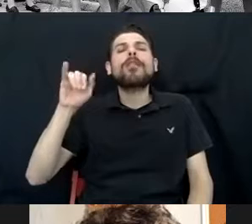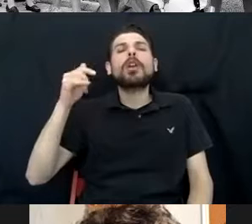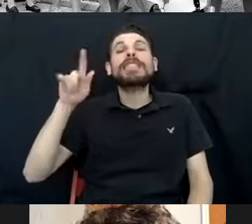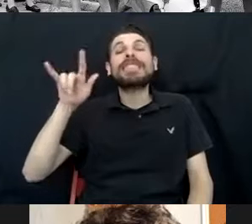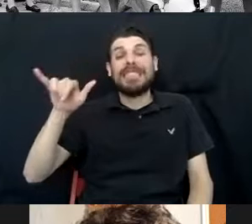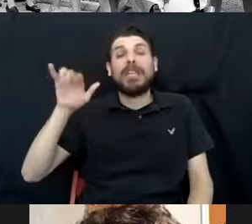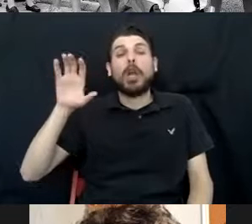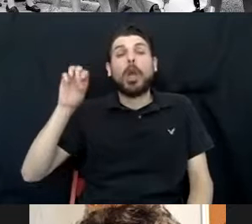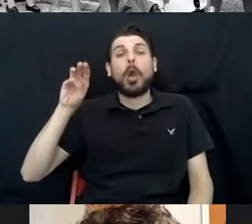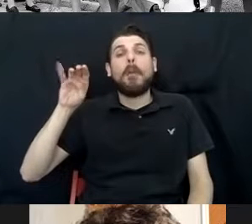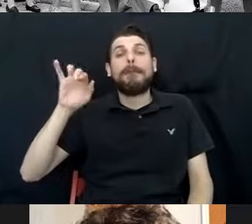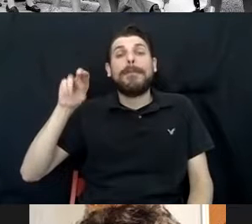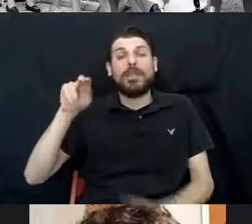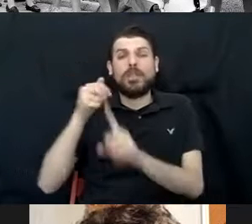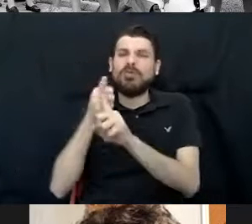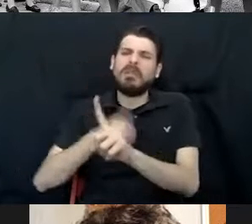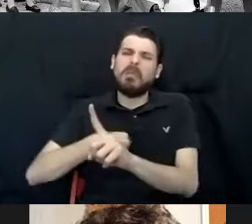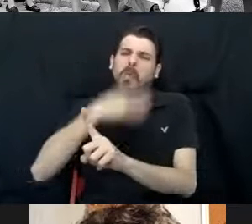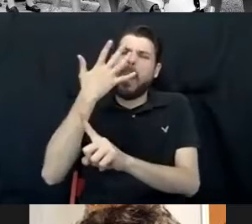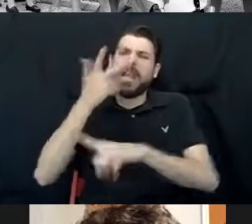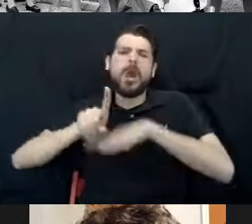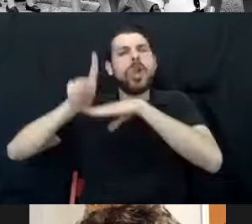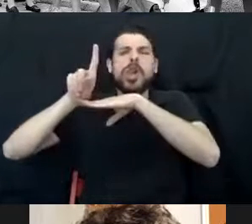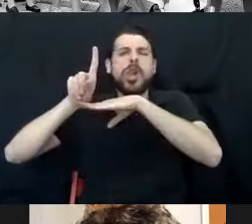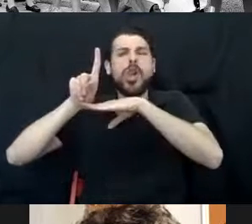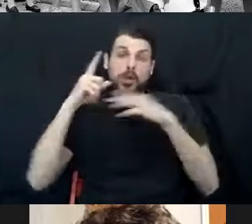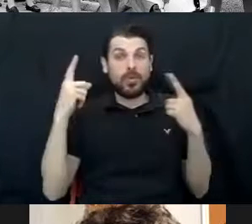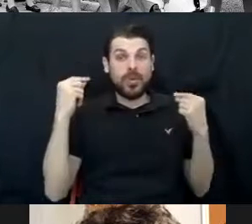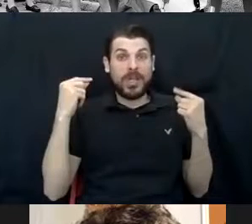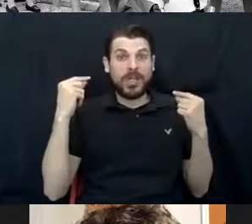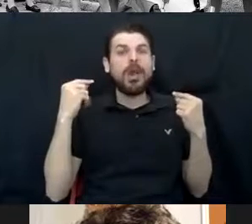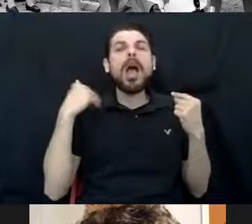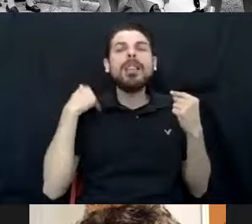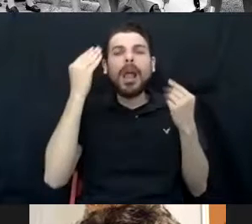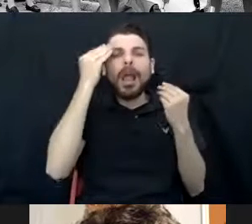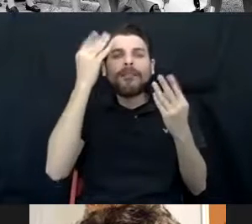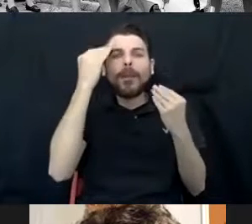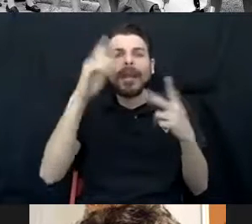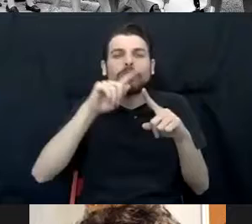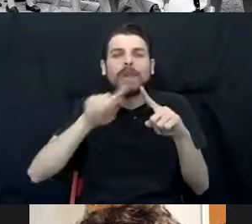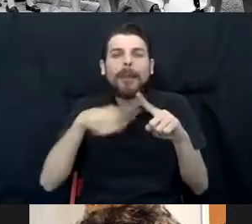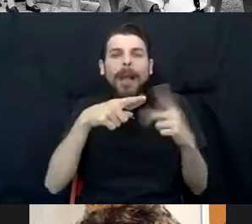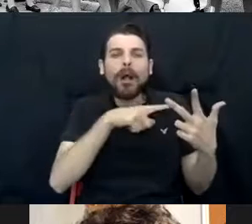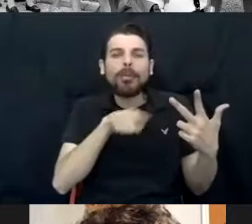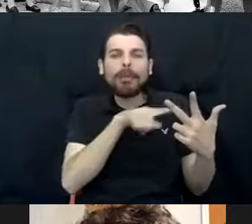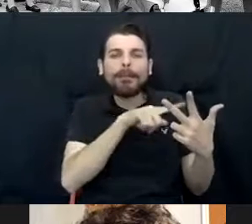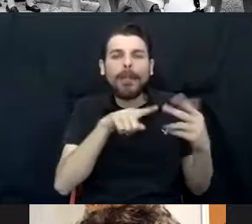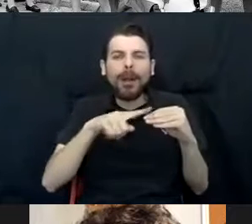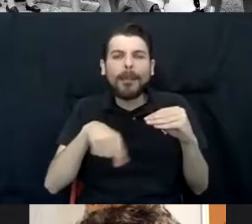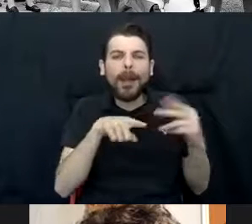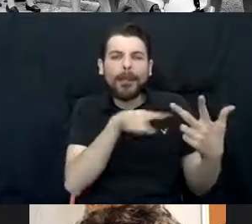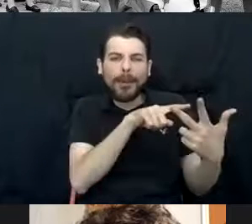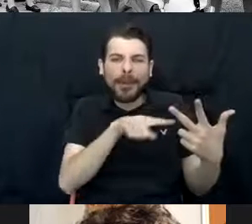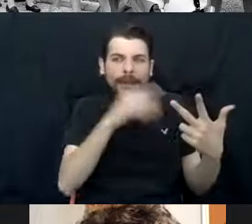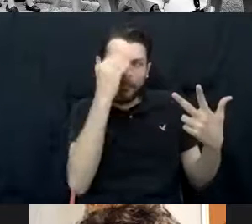Mississippi forever, they passed on information regarding these civil rights workers to their murderers.